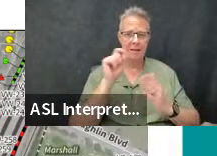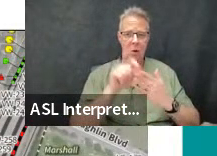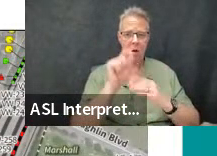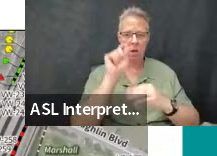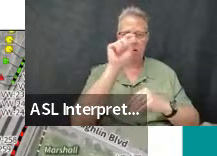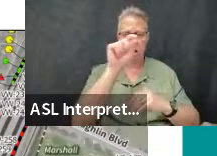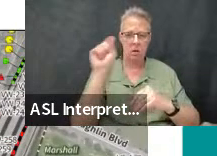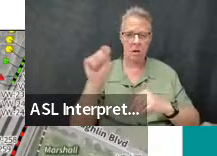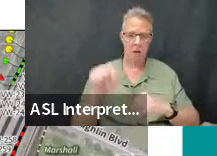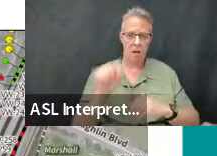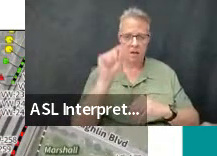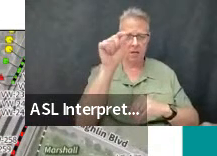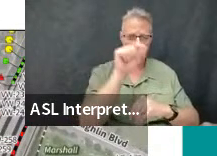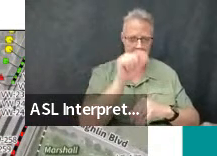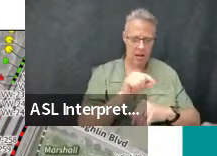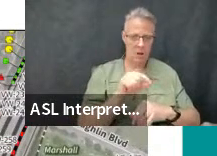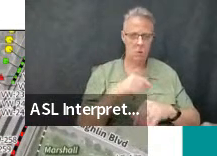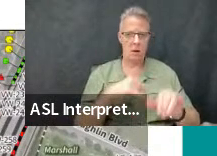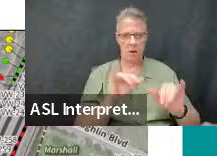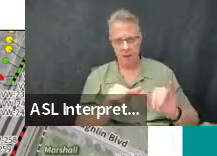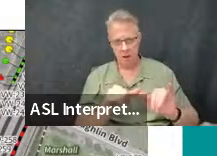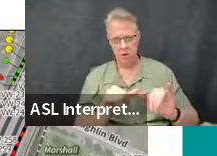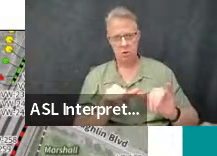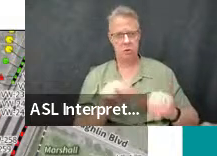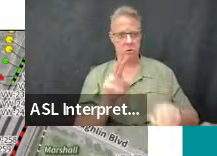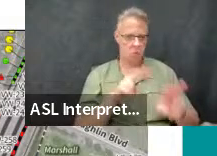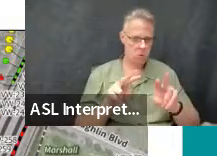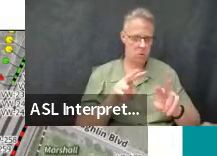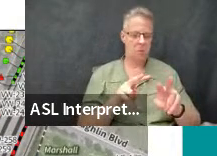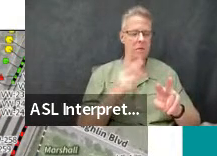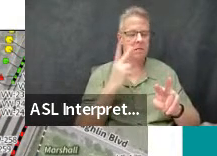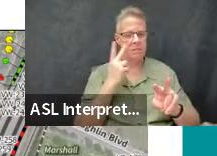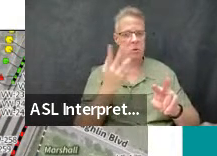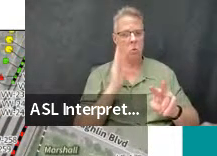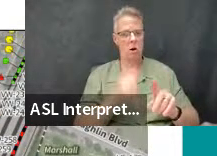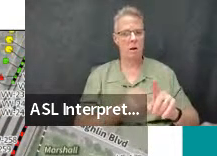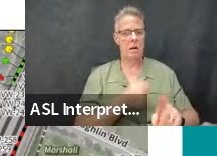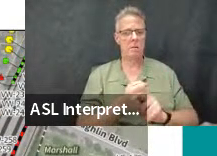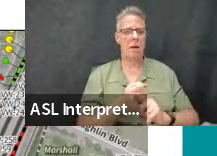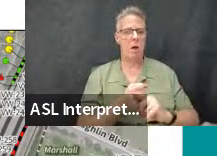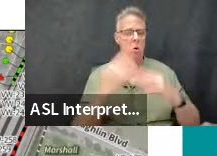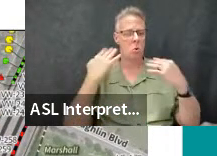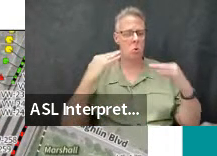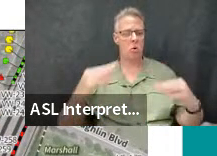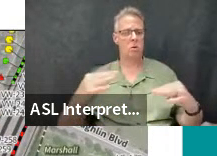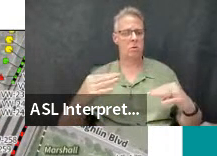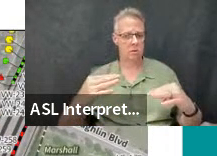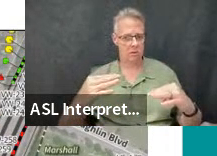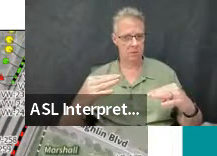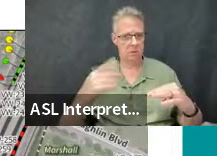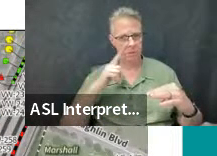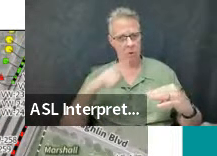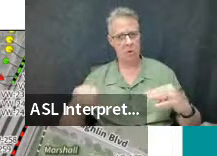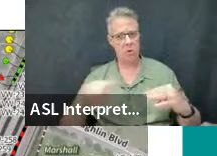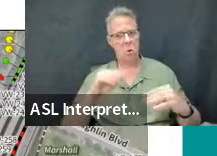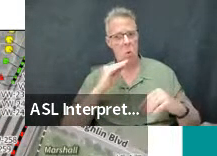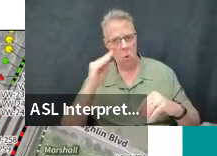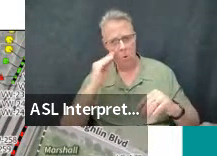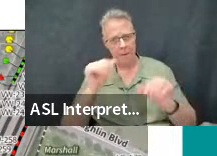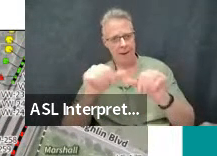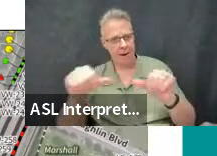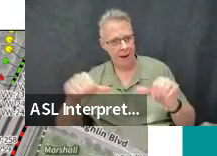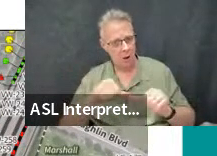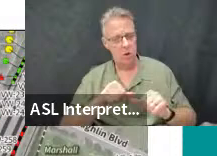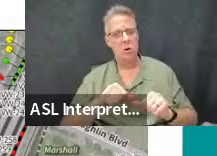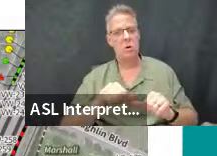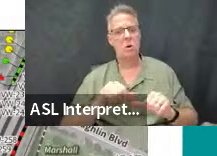areas where we have measured and modeled the impacts of noise onto residential areas or others,